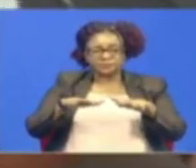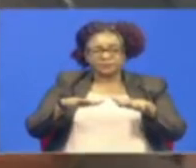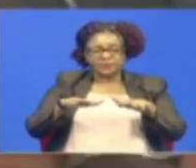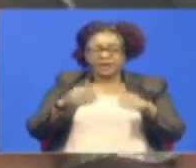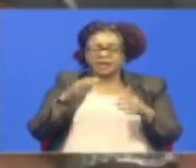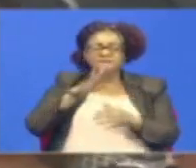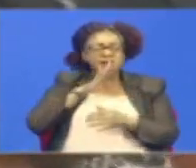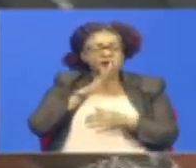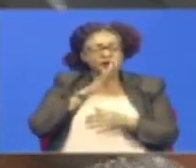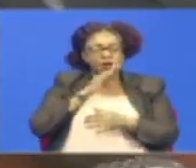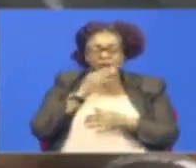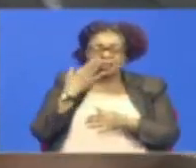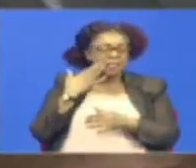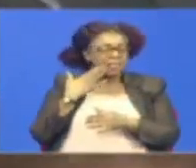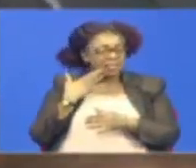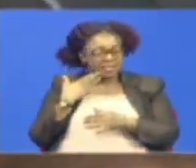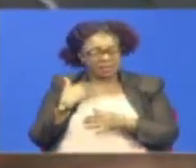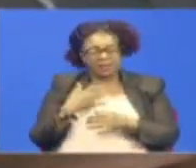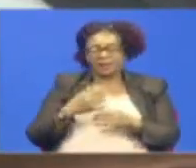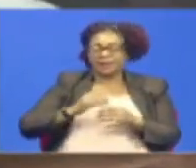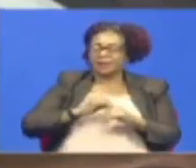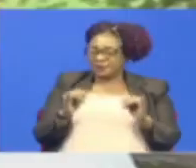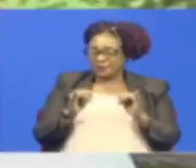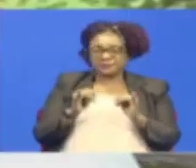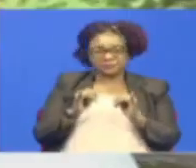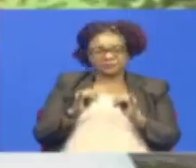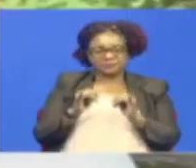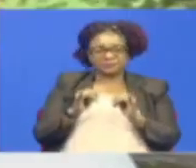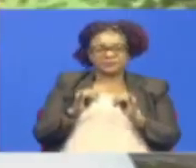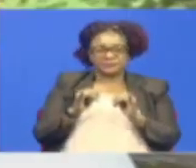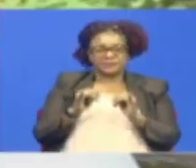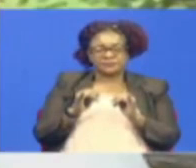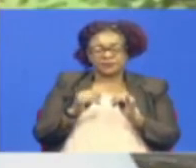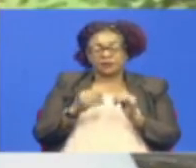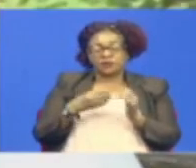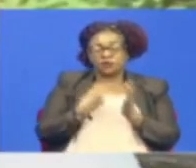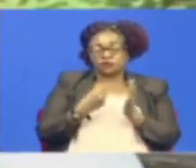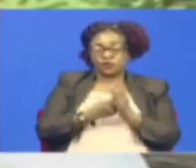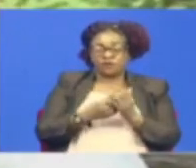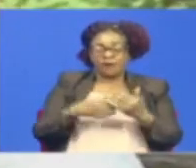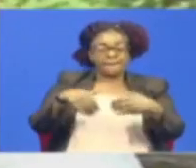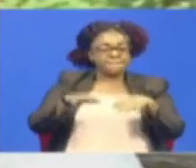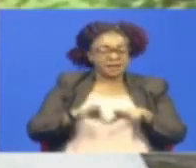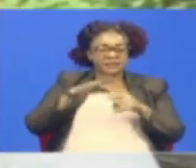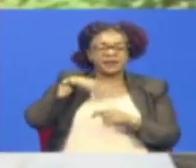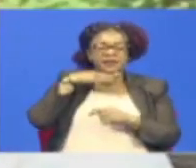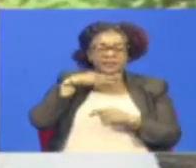in funerals, you know saliva starts rolling out of your mouth. The cost of burying the dead in this region,